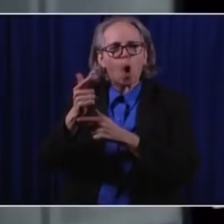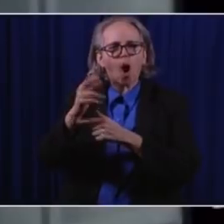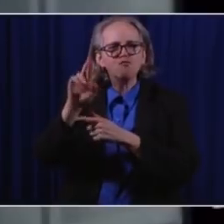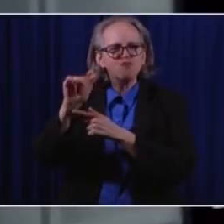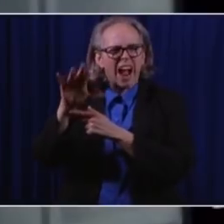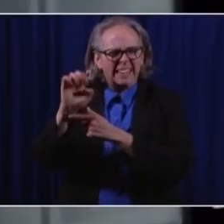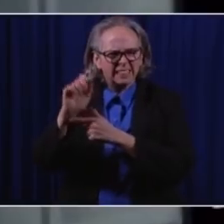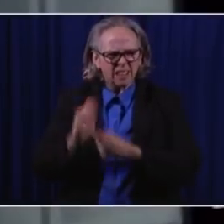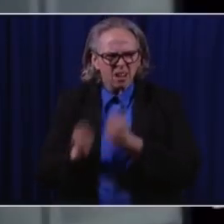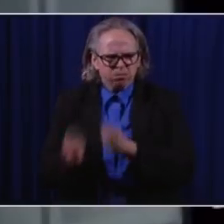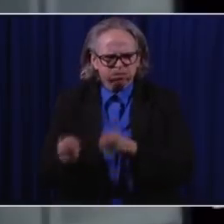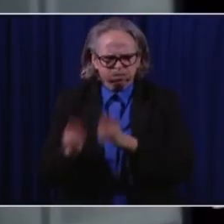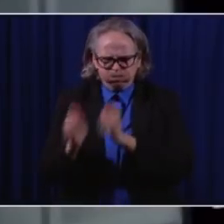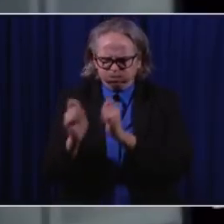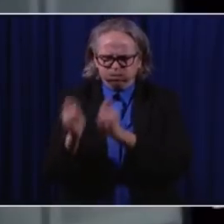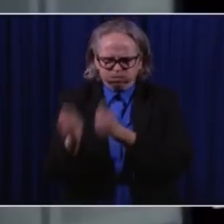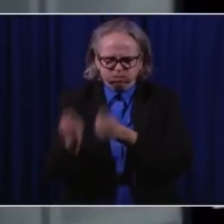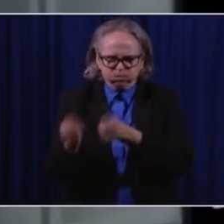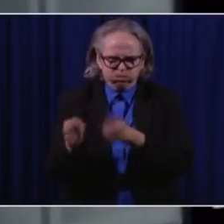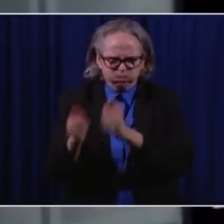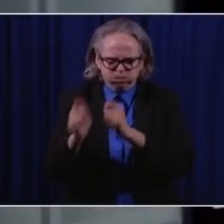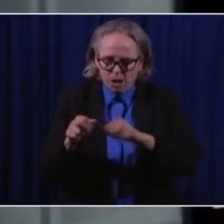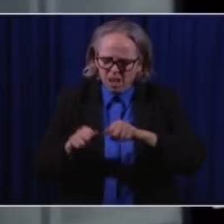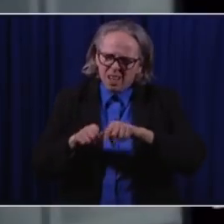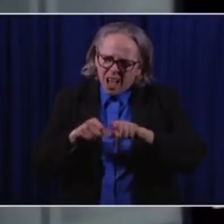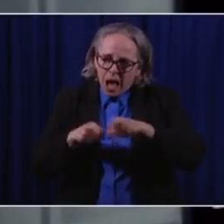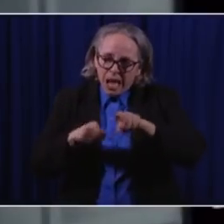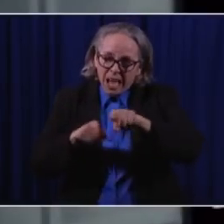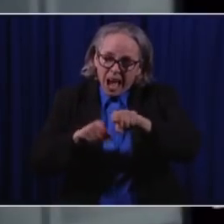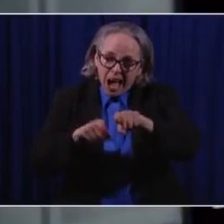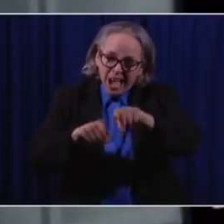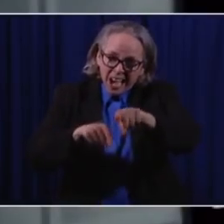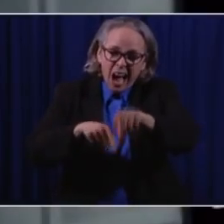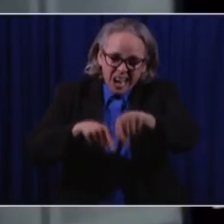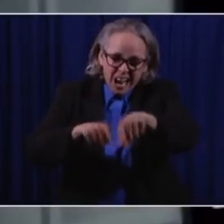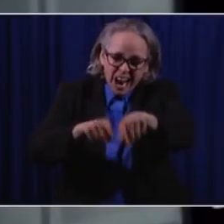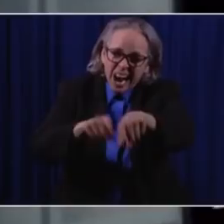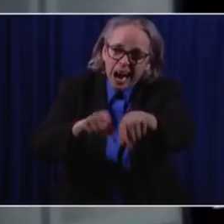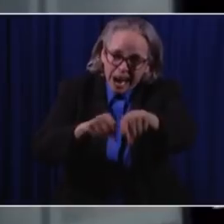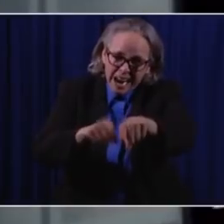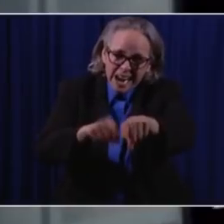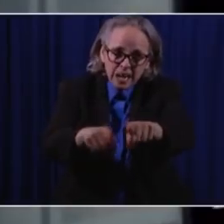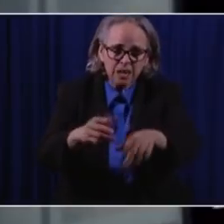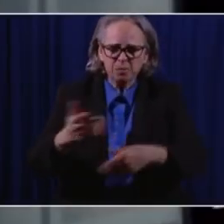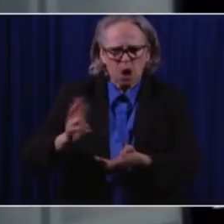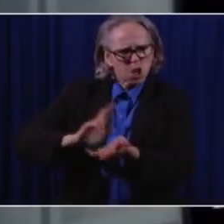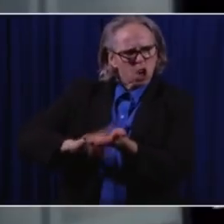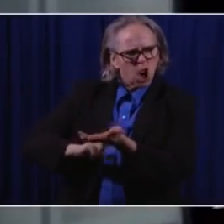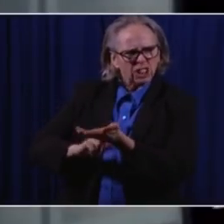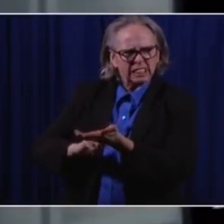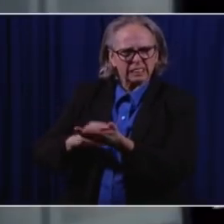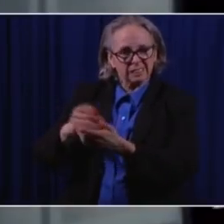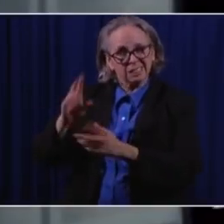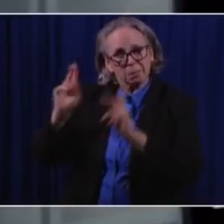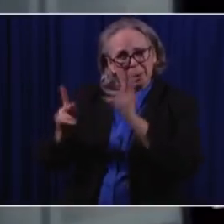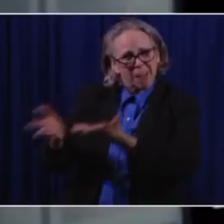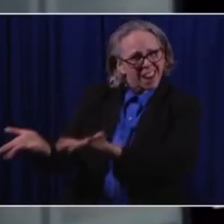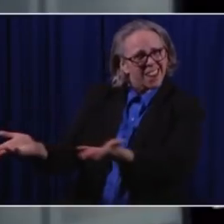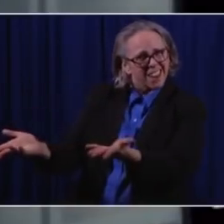is finite and nurses are human. We're dealing with the added stress